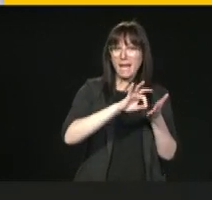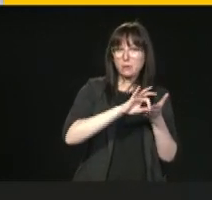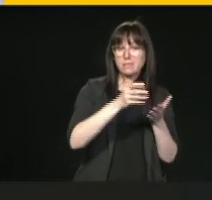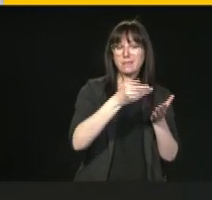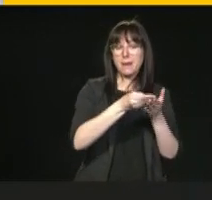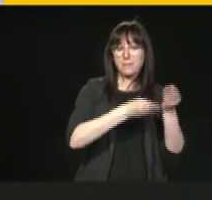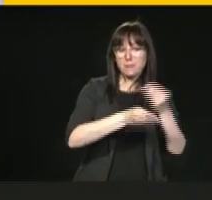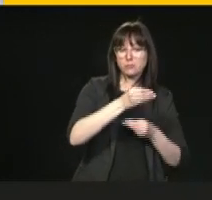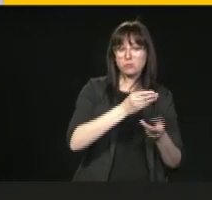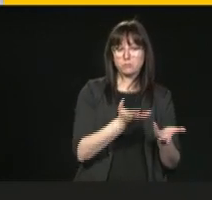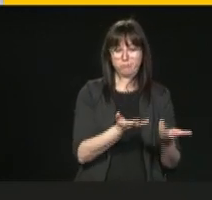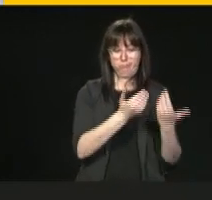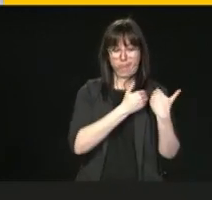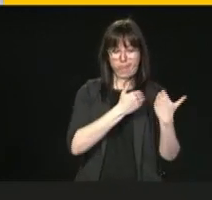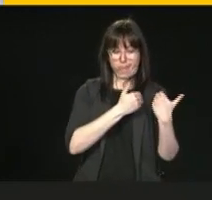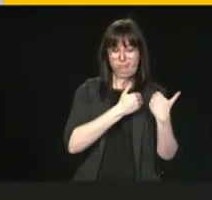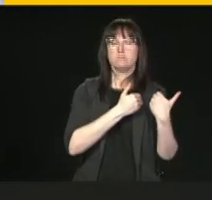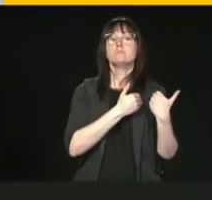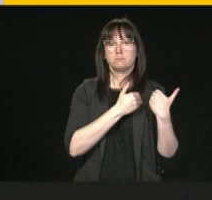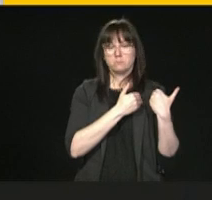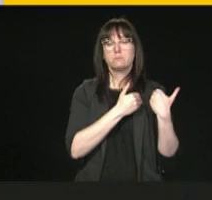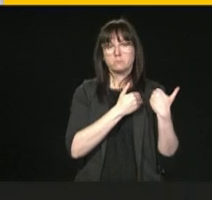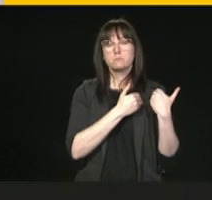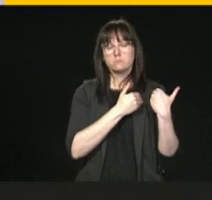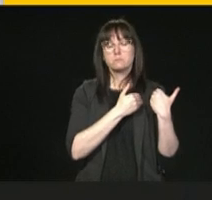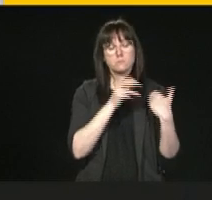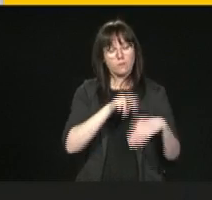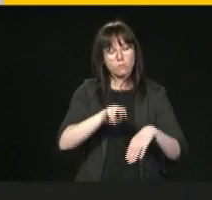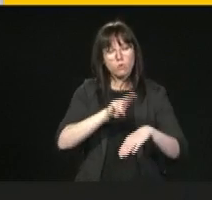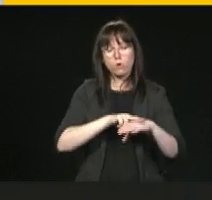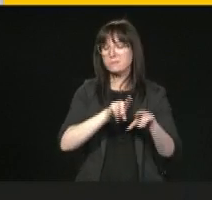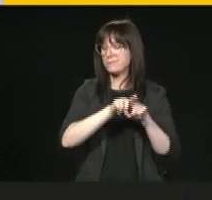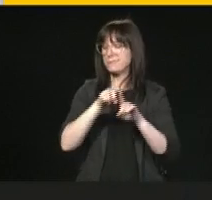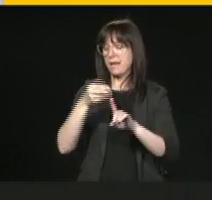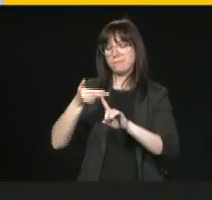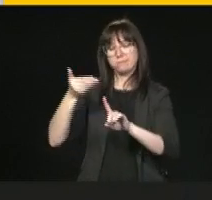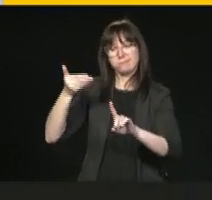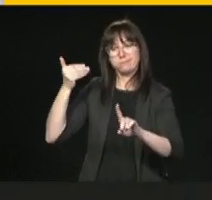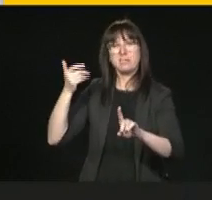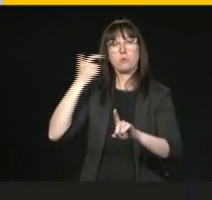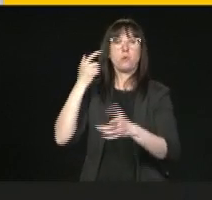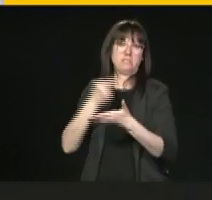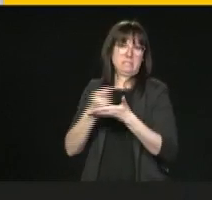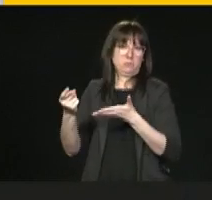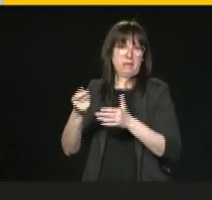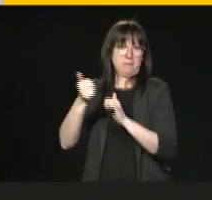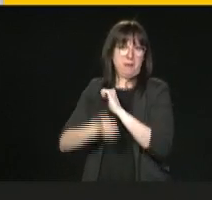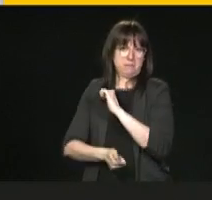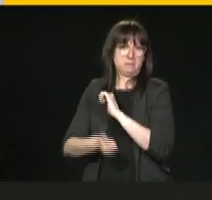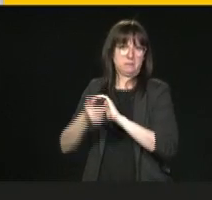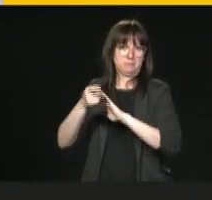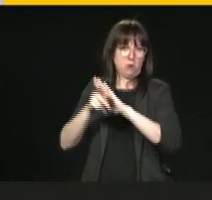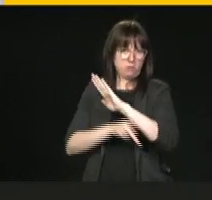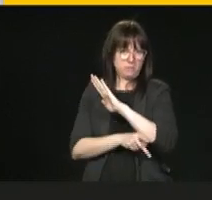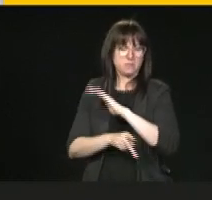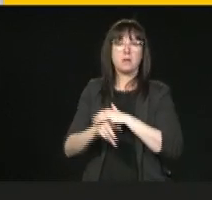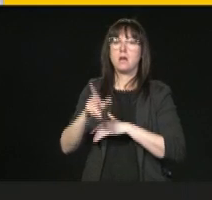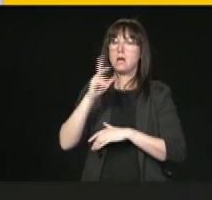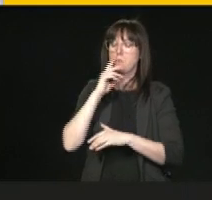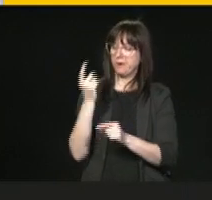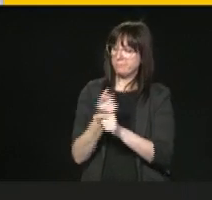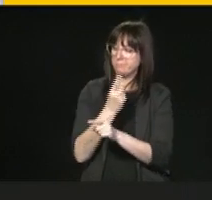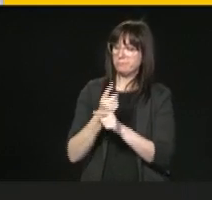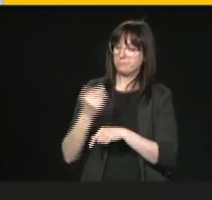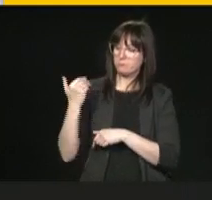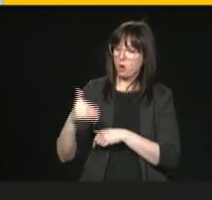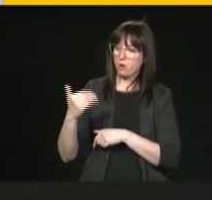of accountability, we will, of course, as was passed in Parliament earlier this week, be engaging regularly